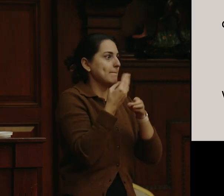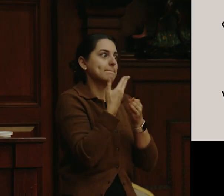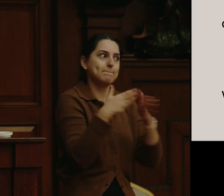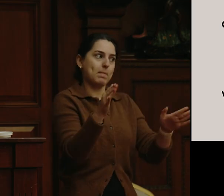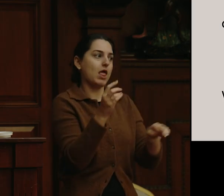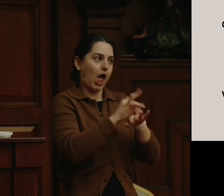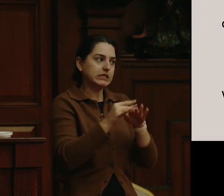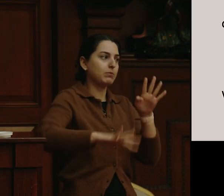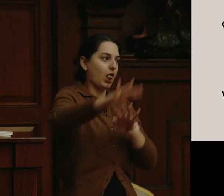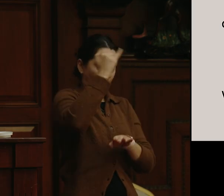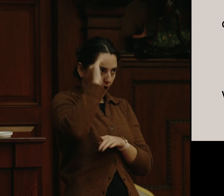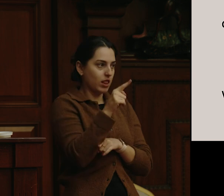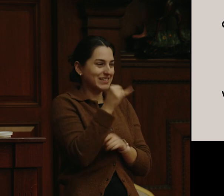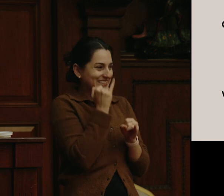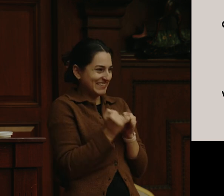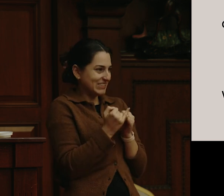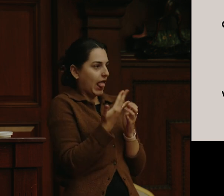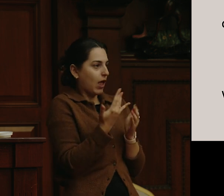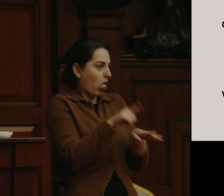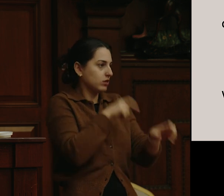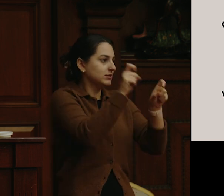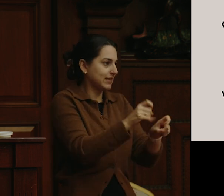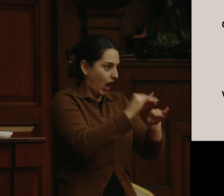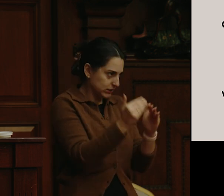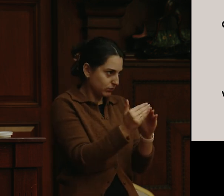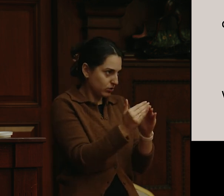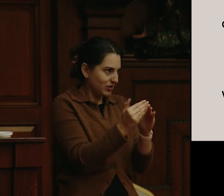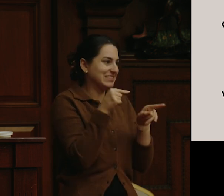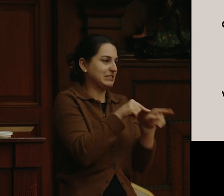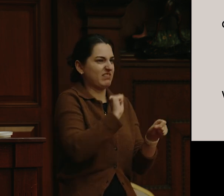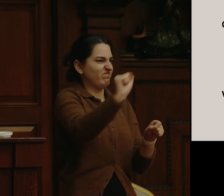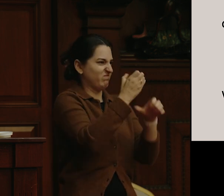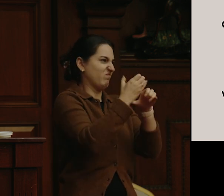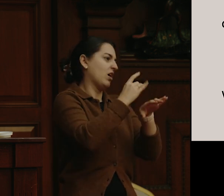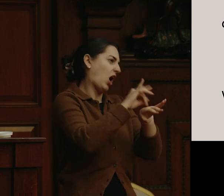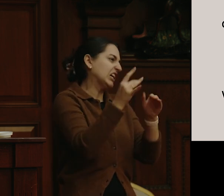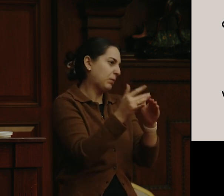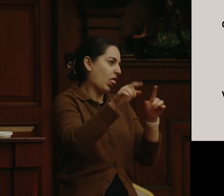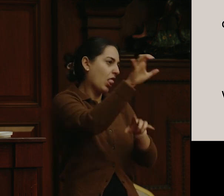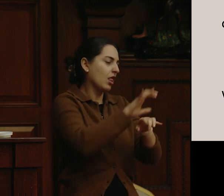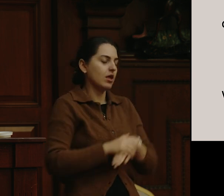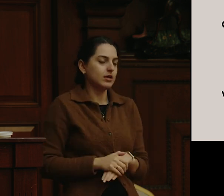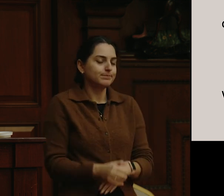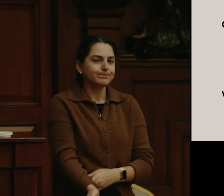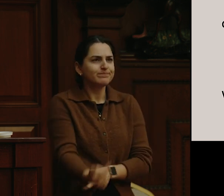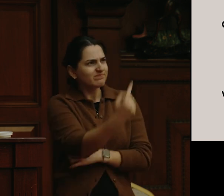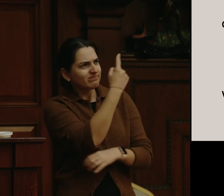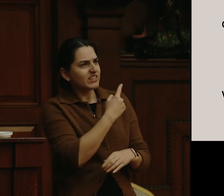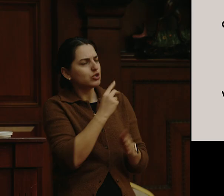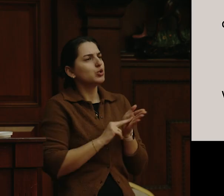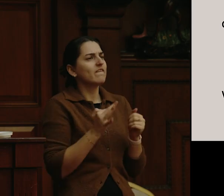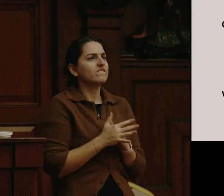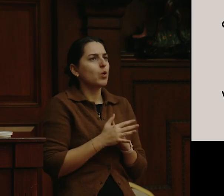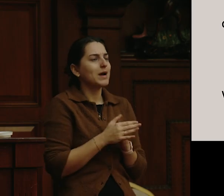hospitals details of that hospitalization coded within each hospital. This is, I suppose, used